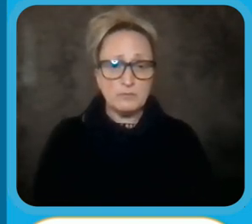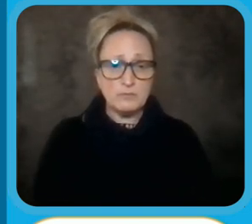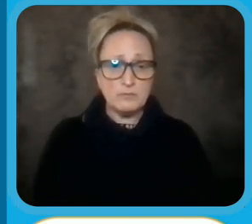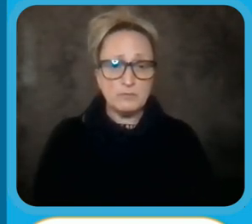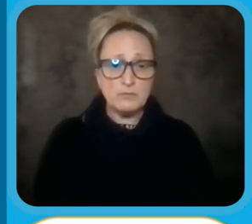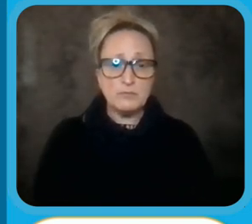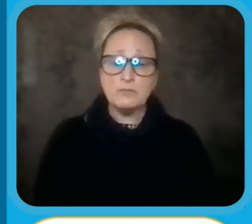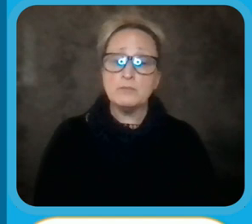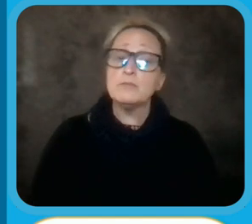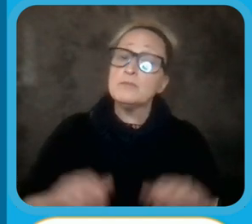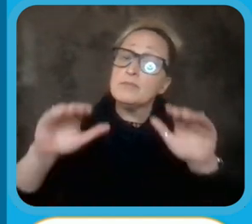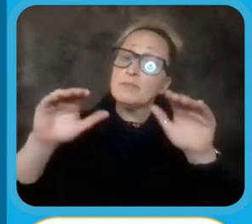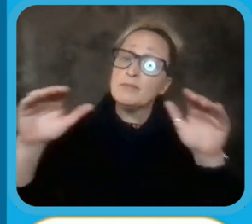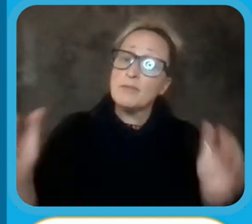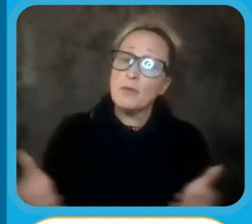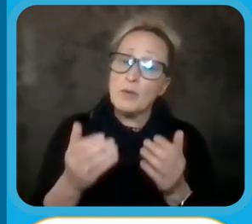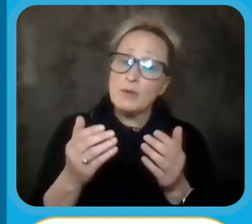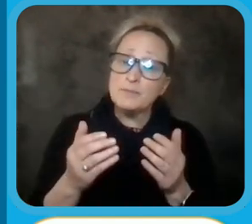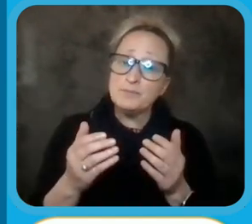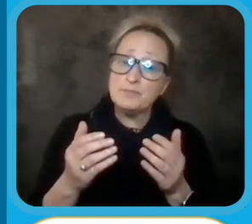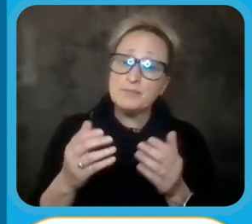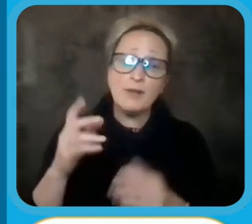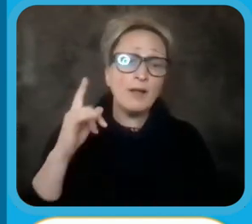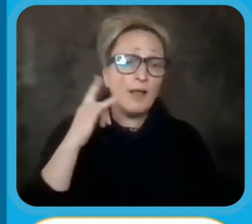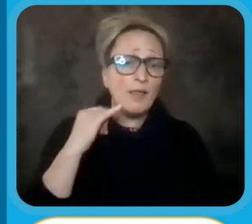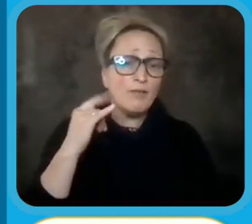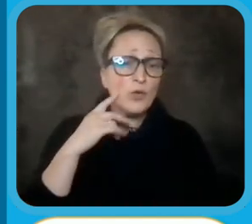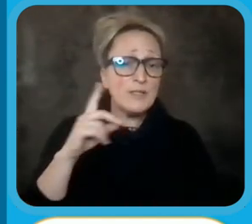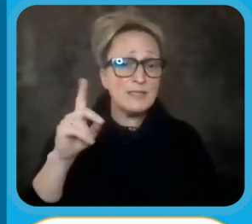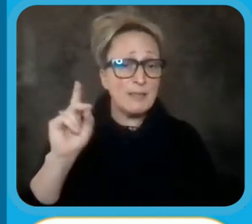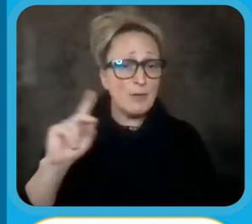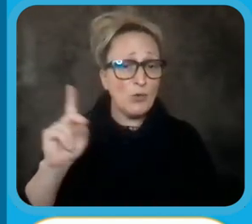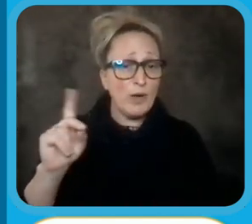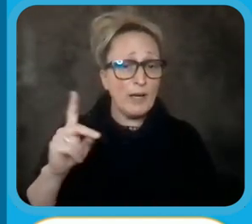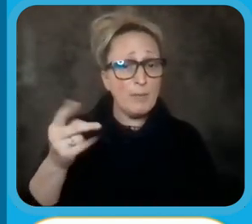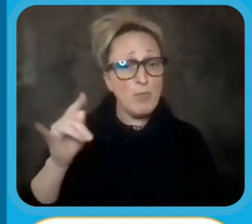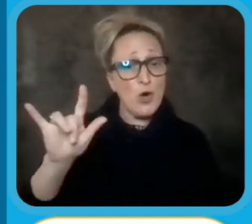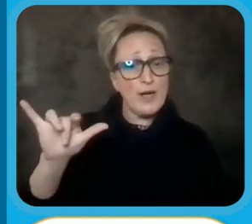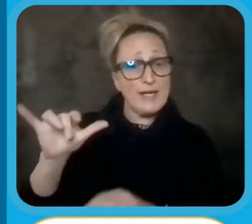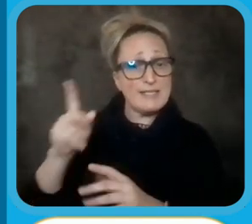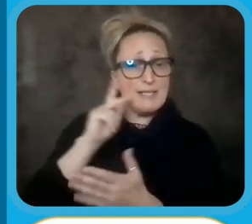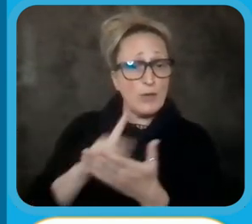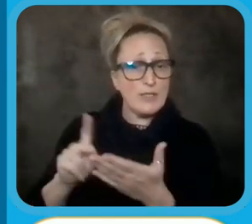delegates, and guests. Please welcome California Democratic Party Secretary Jenny Bach.